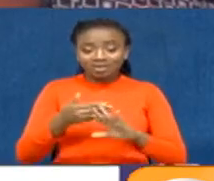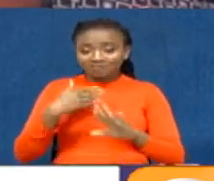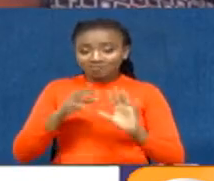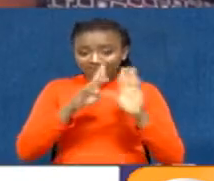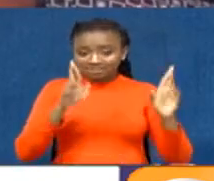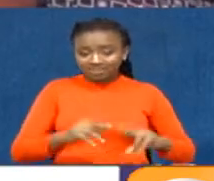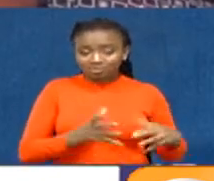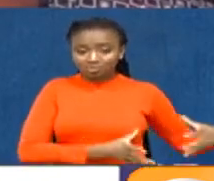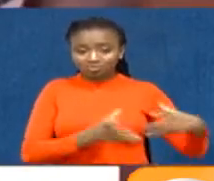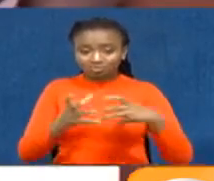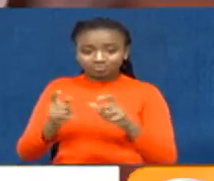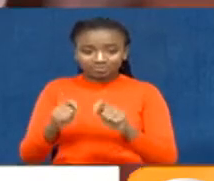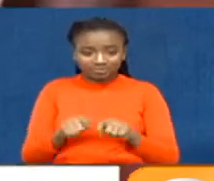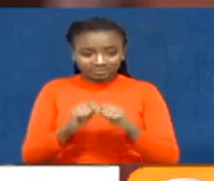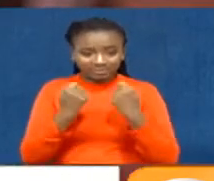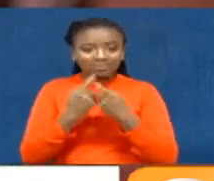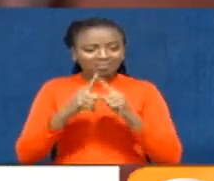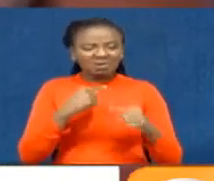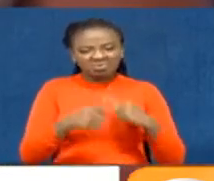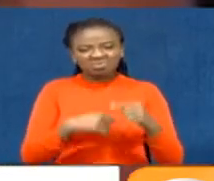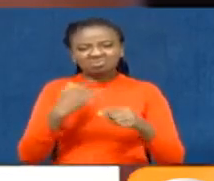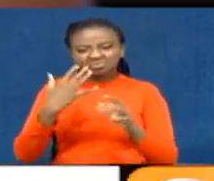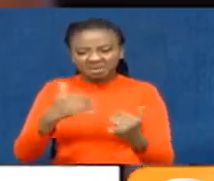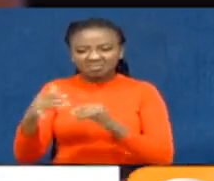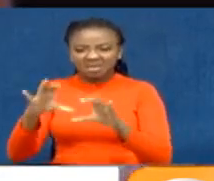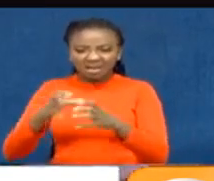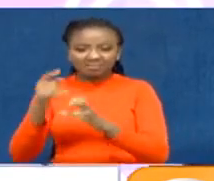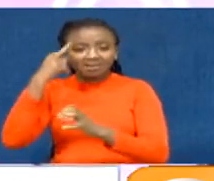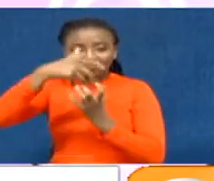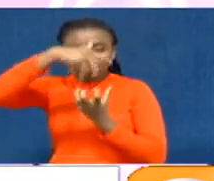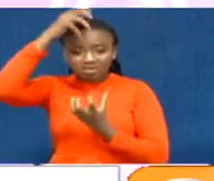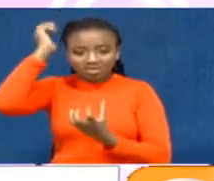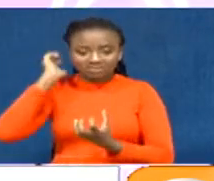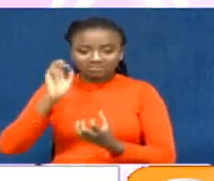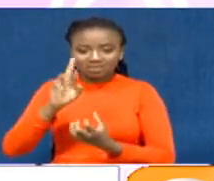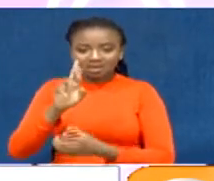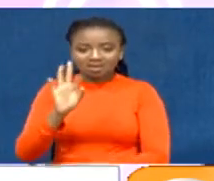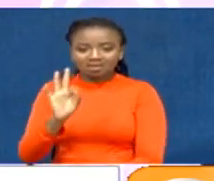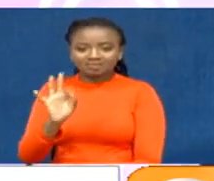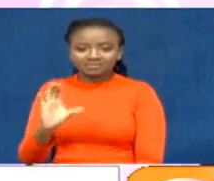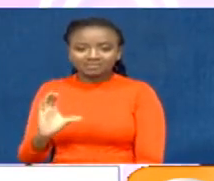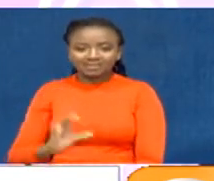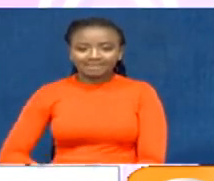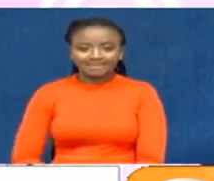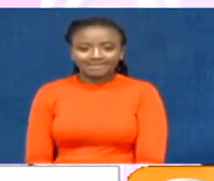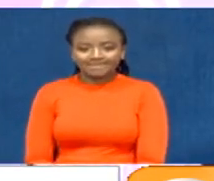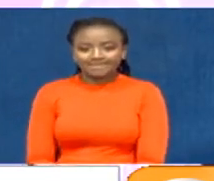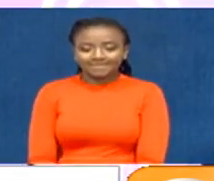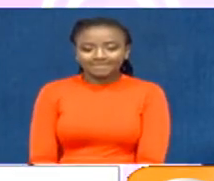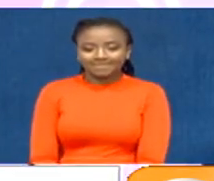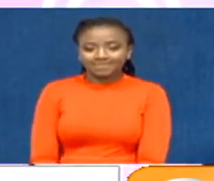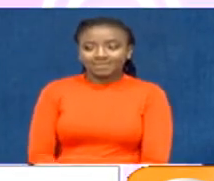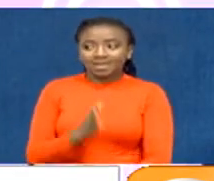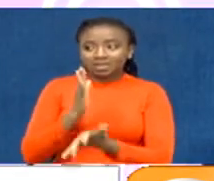rugby after the Tokyo Olympic Games, but is still playing club rugby for KCB RFC. Yeah. For me, it was